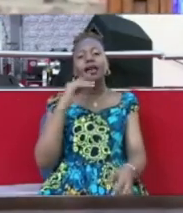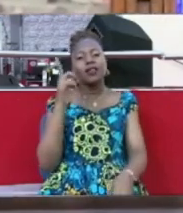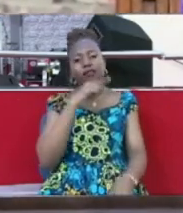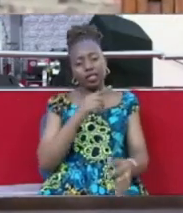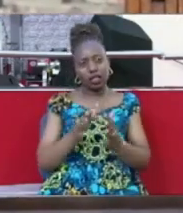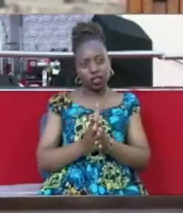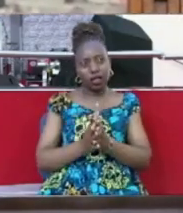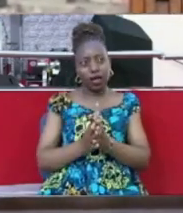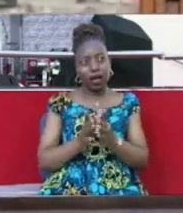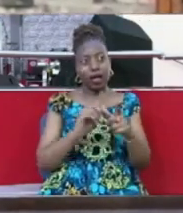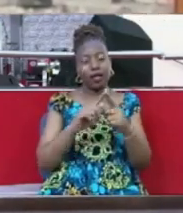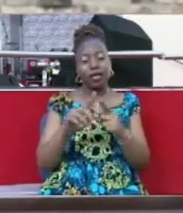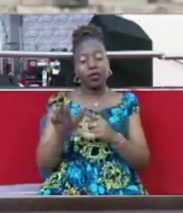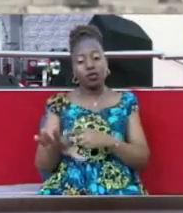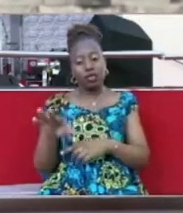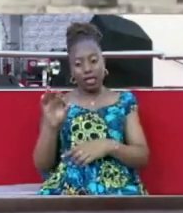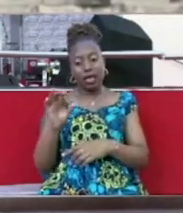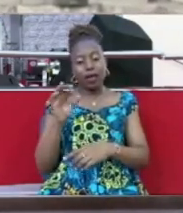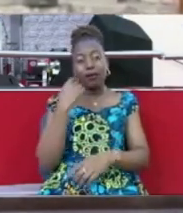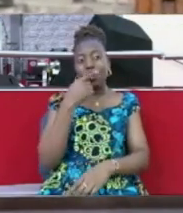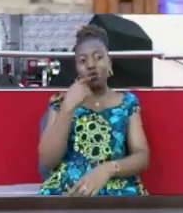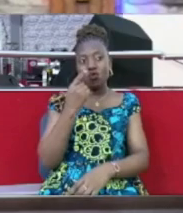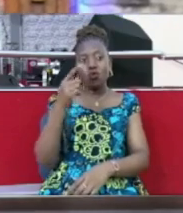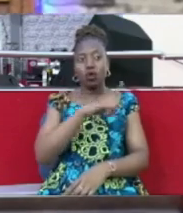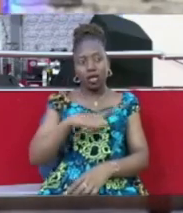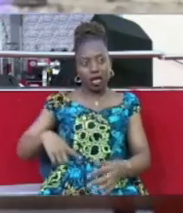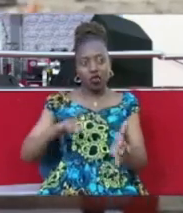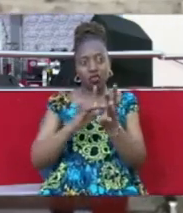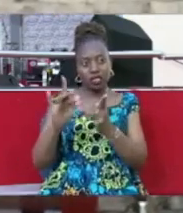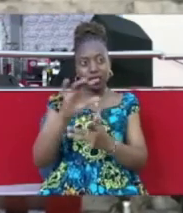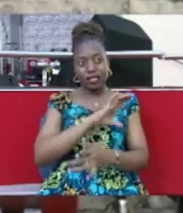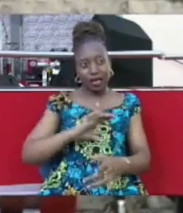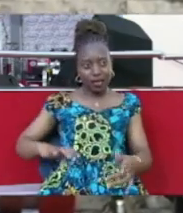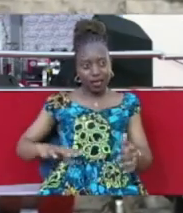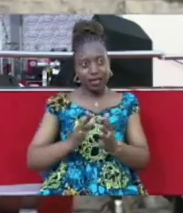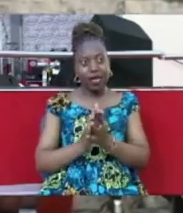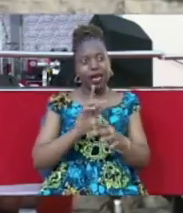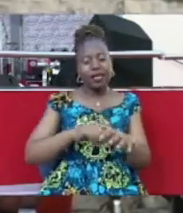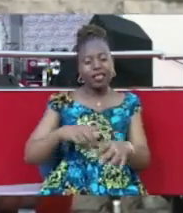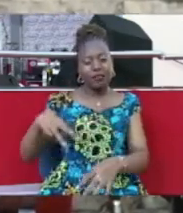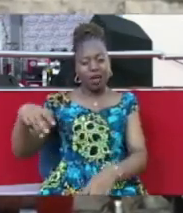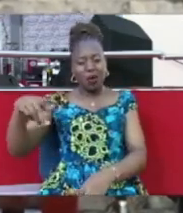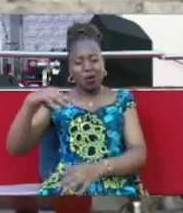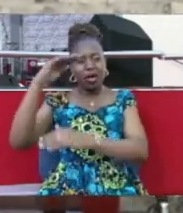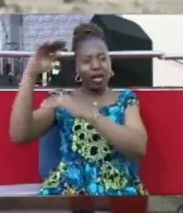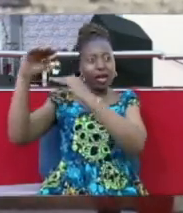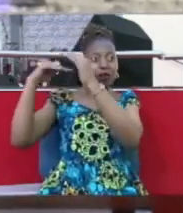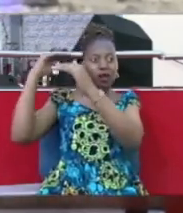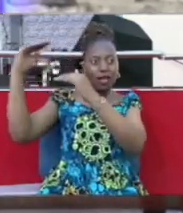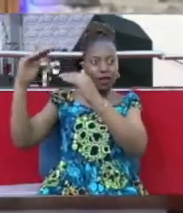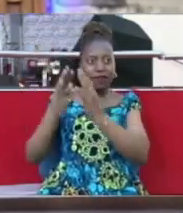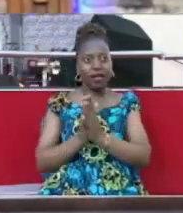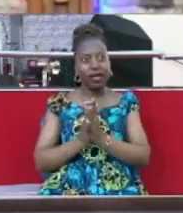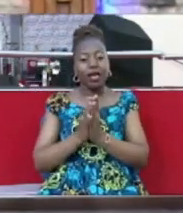by the Lord Jesus Christ. And so as they were walking around heaven and everything, he came to a point and he told